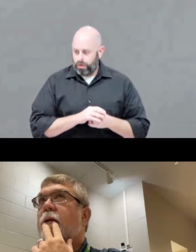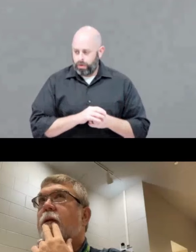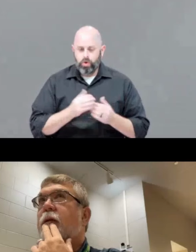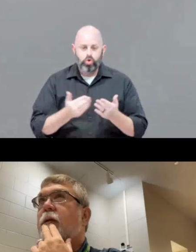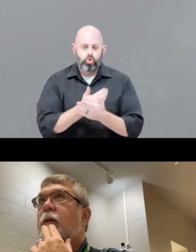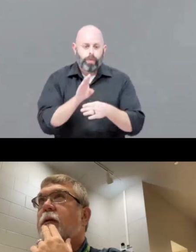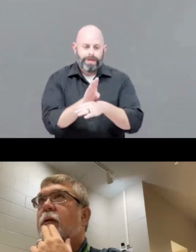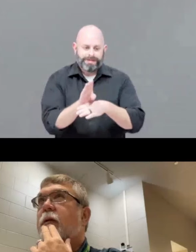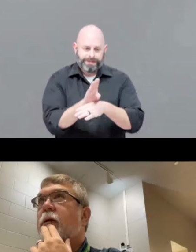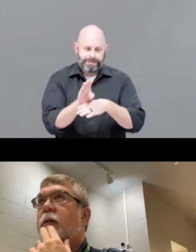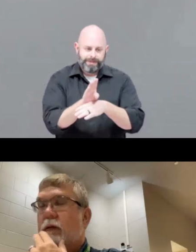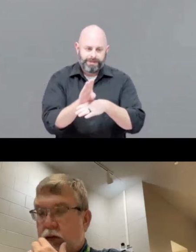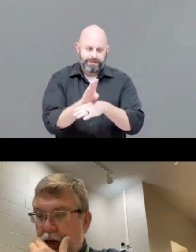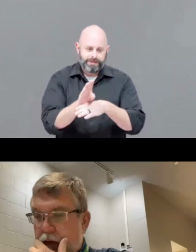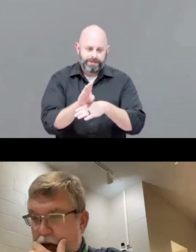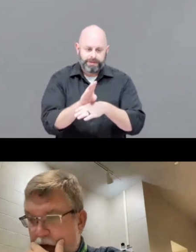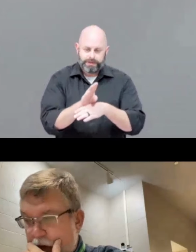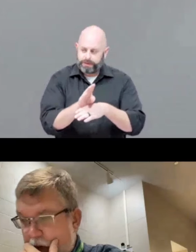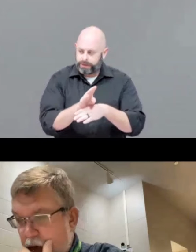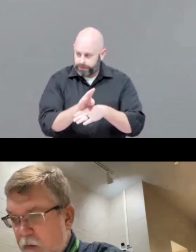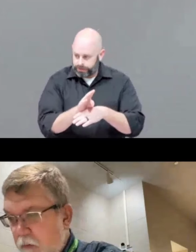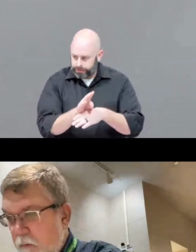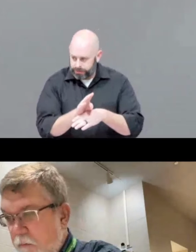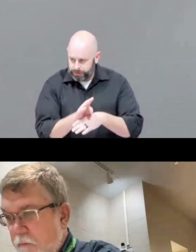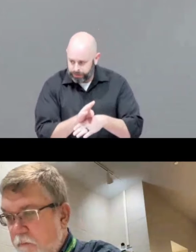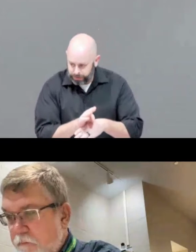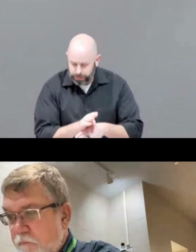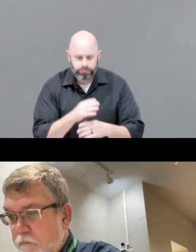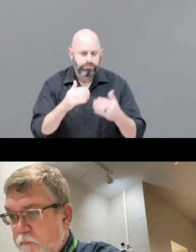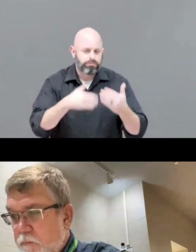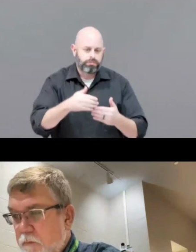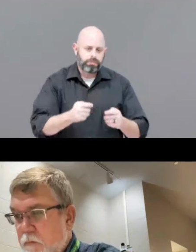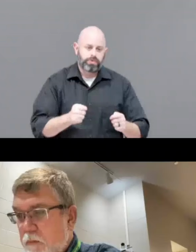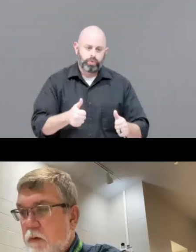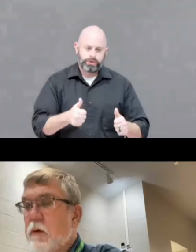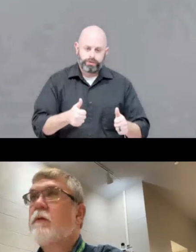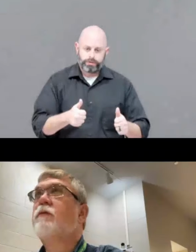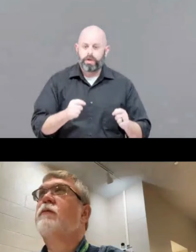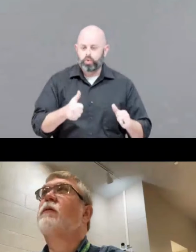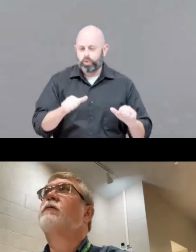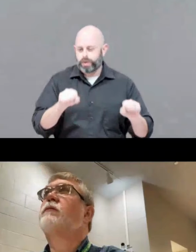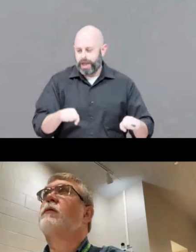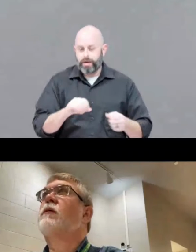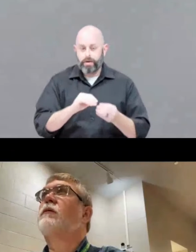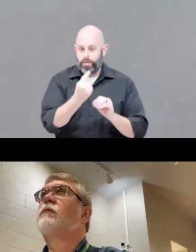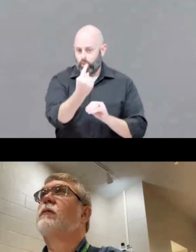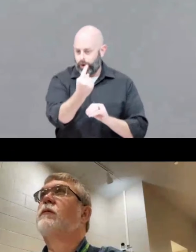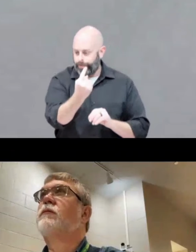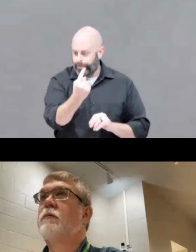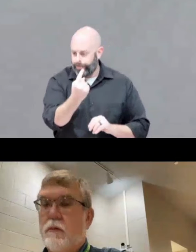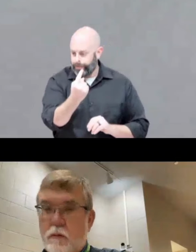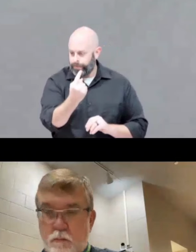new business. We'll get through these as quickly as we can. Item 1 is